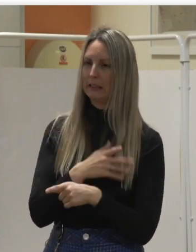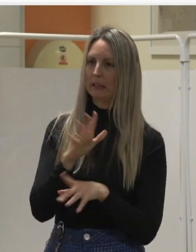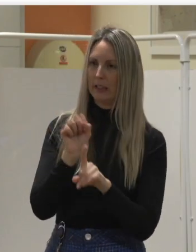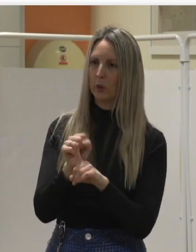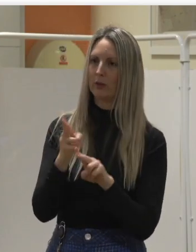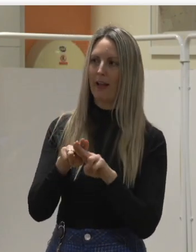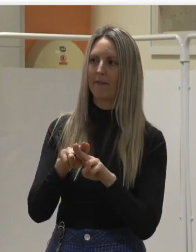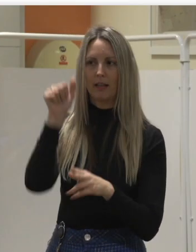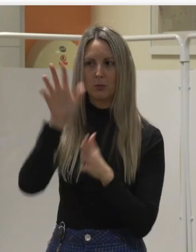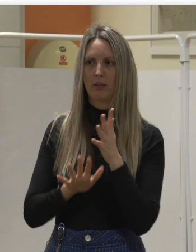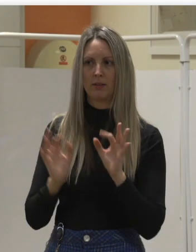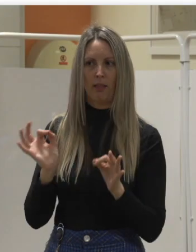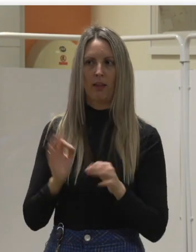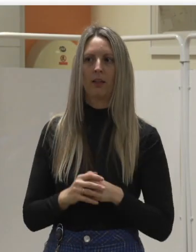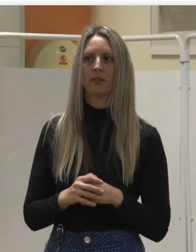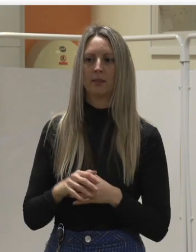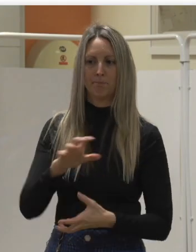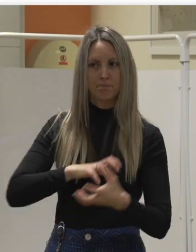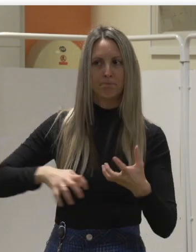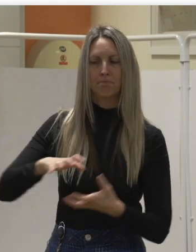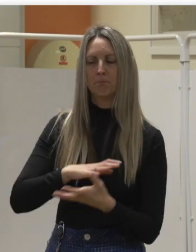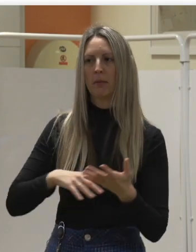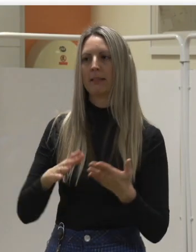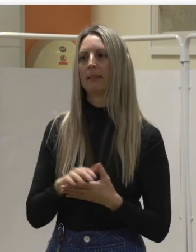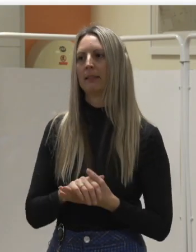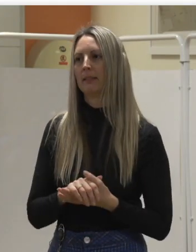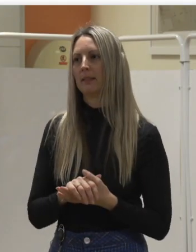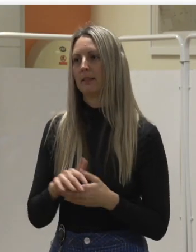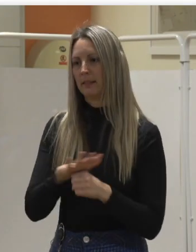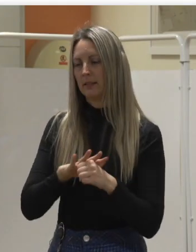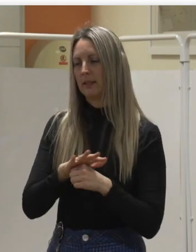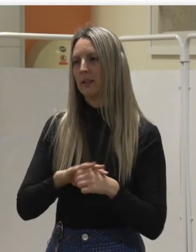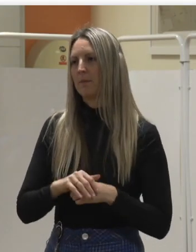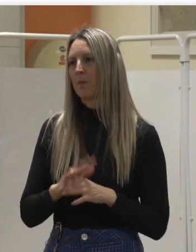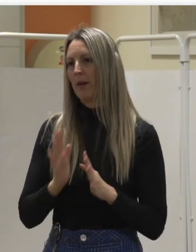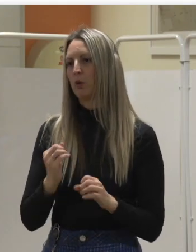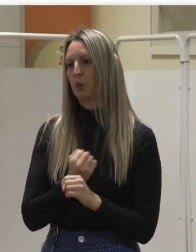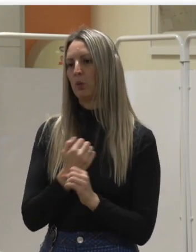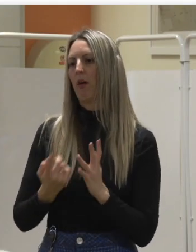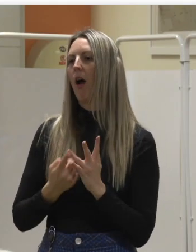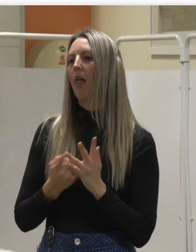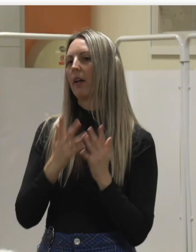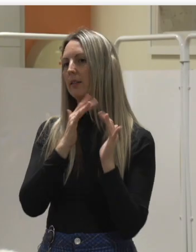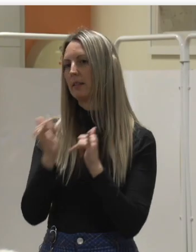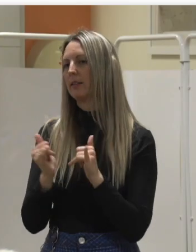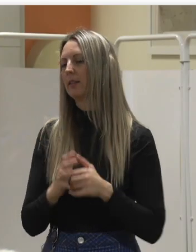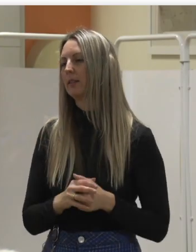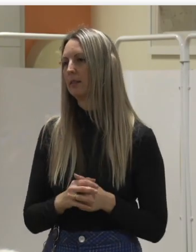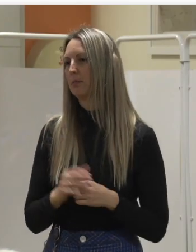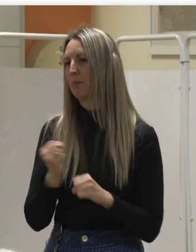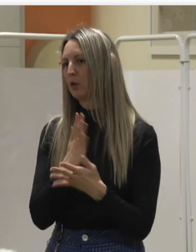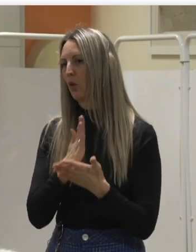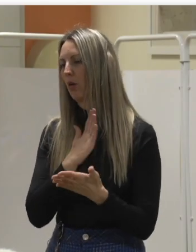polymyalgia, invariably ESR and CRP tests are abnormal, unusual for them to be normal.